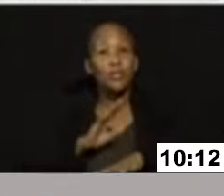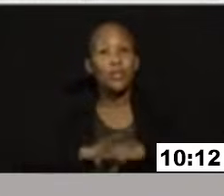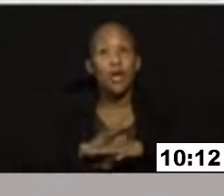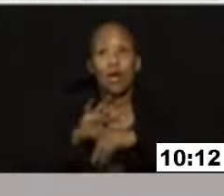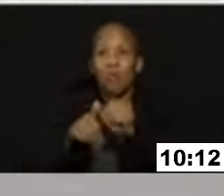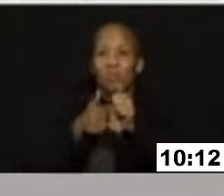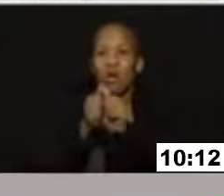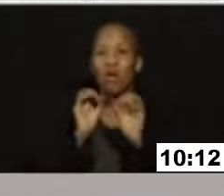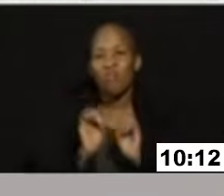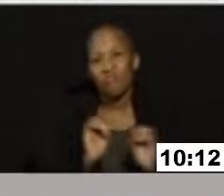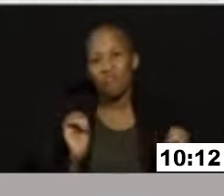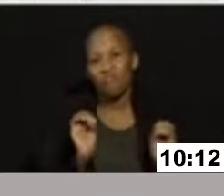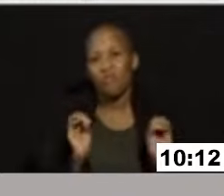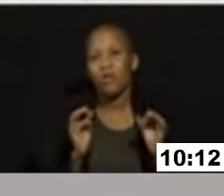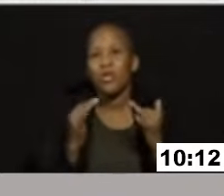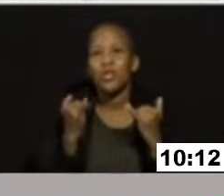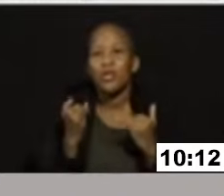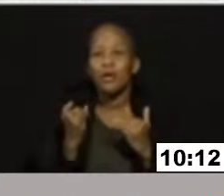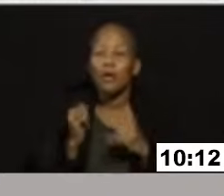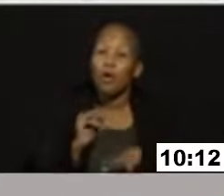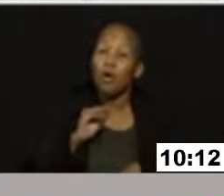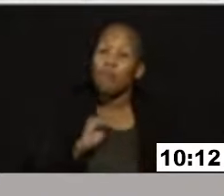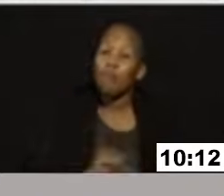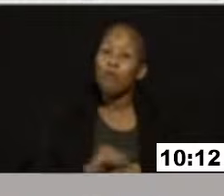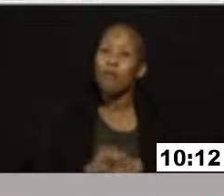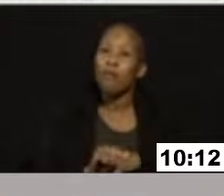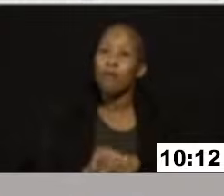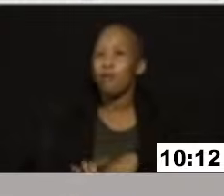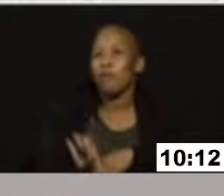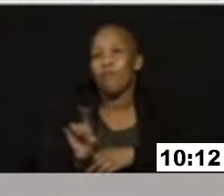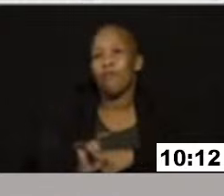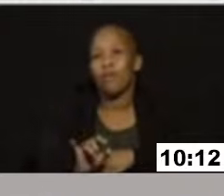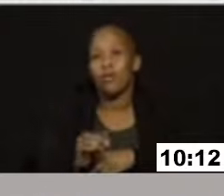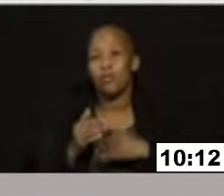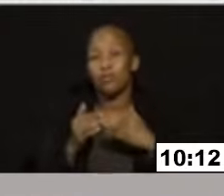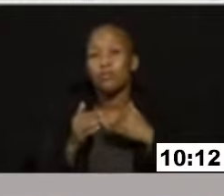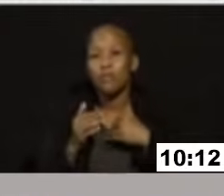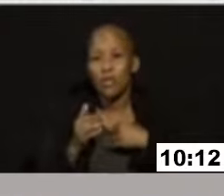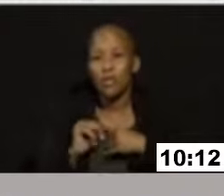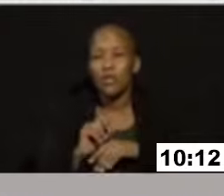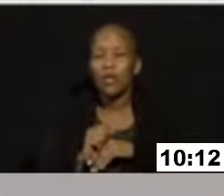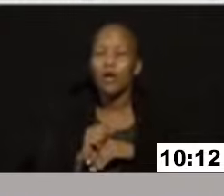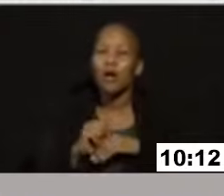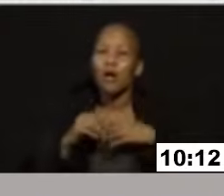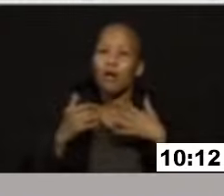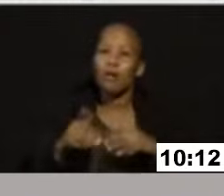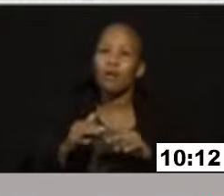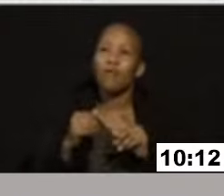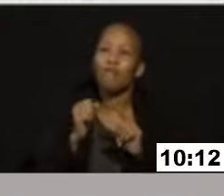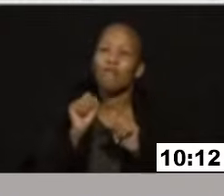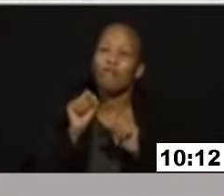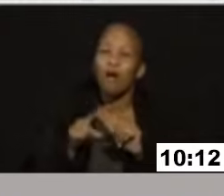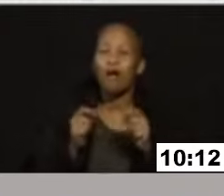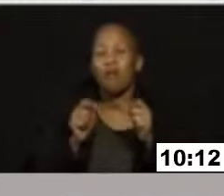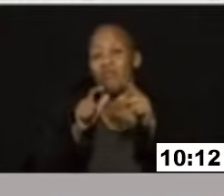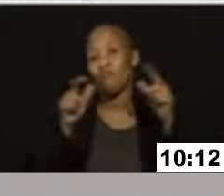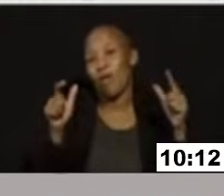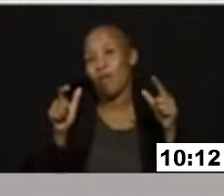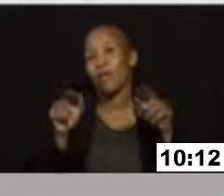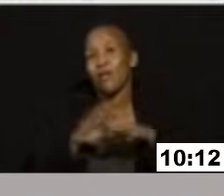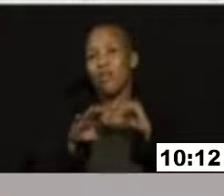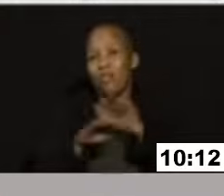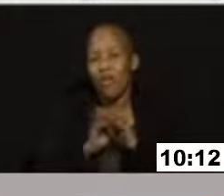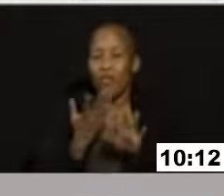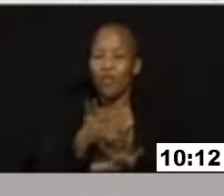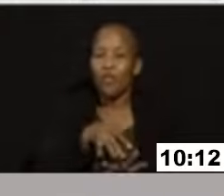to that issue in due course. Their problems are far greater than just the timing and the condemnation issue. Then